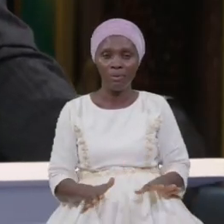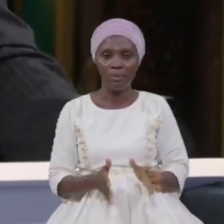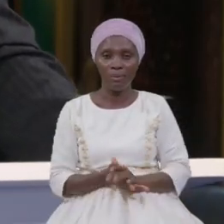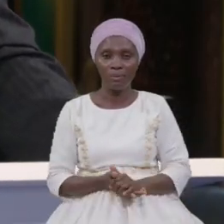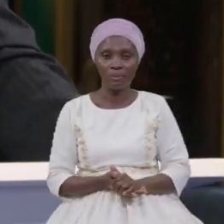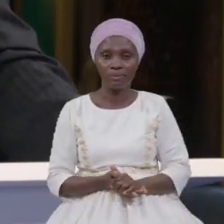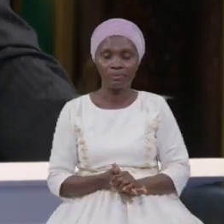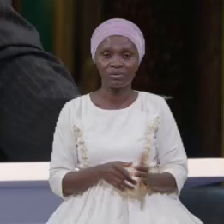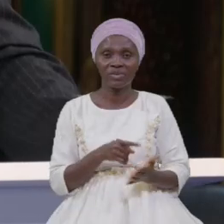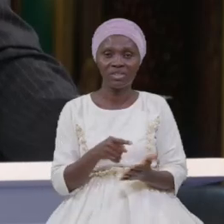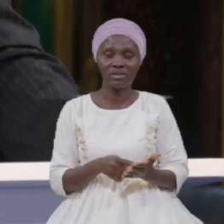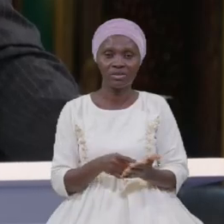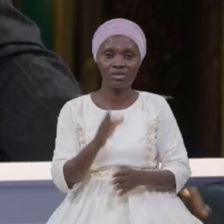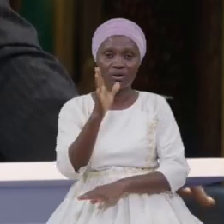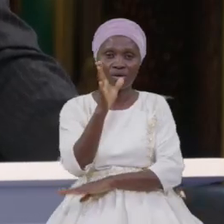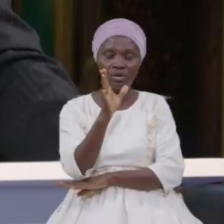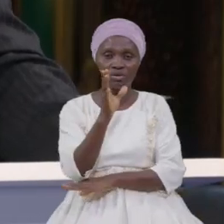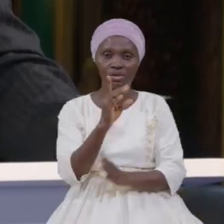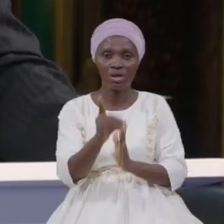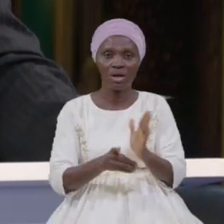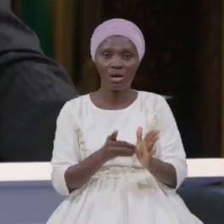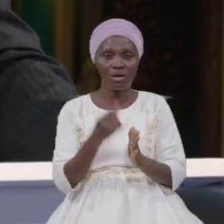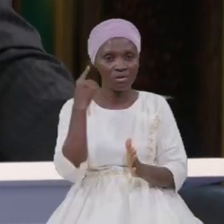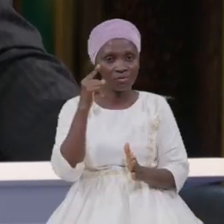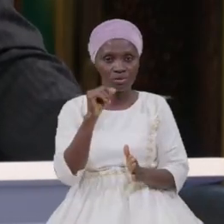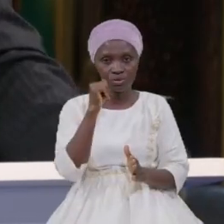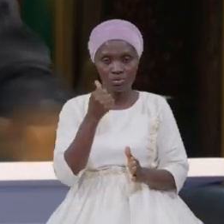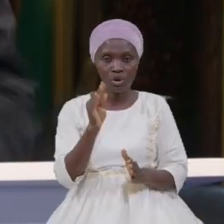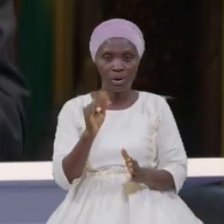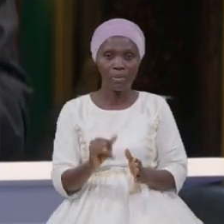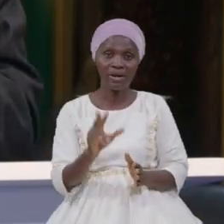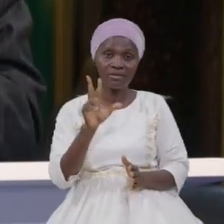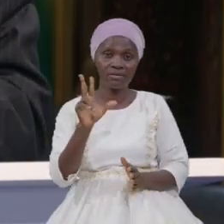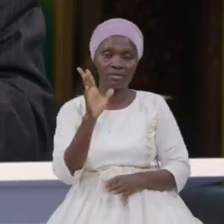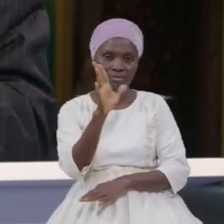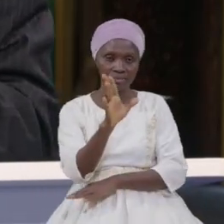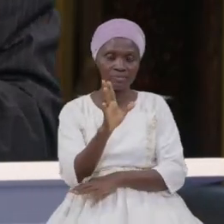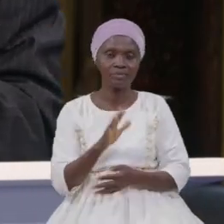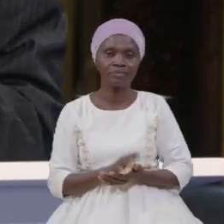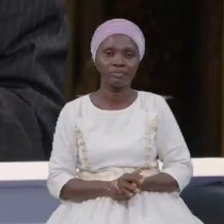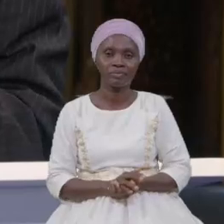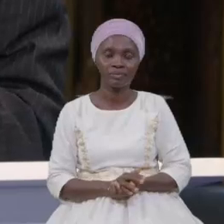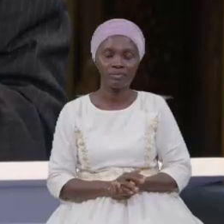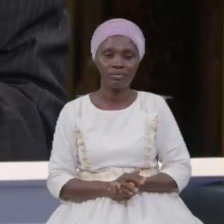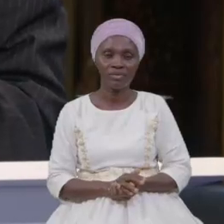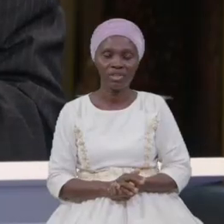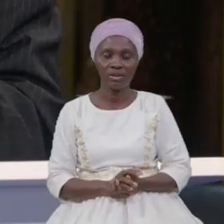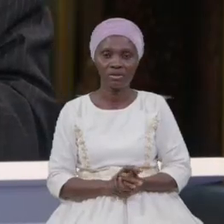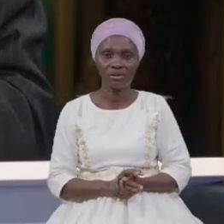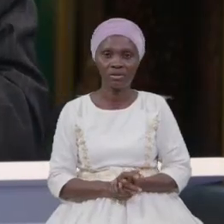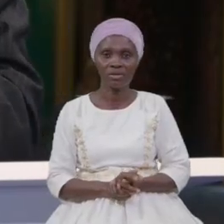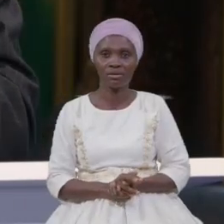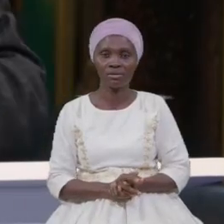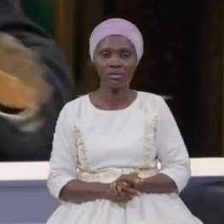for you tomorrow by 3 p.m. And it's just the call behind